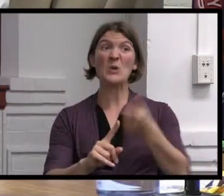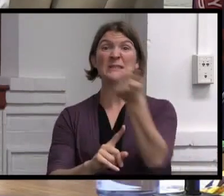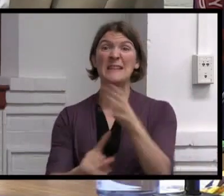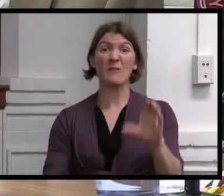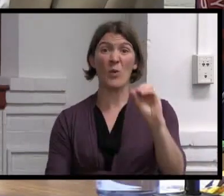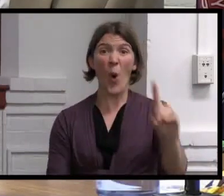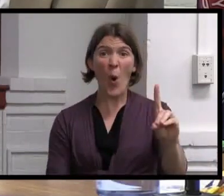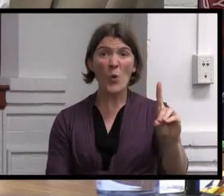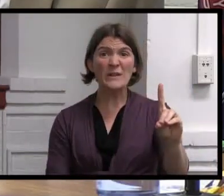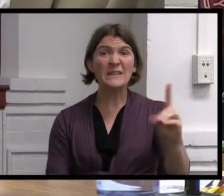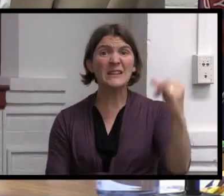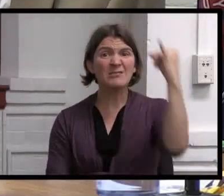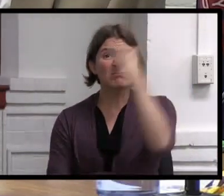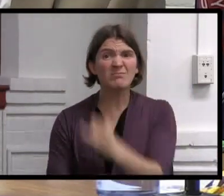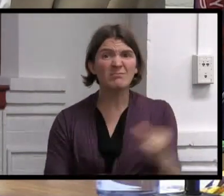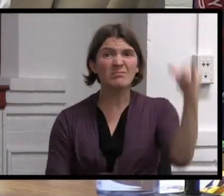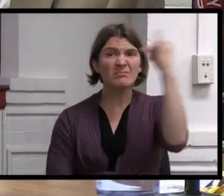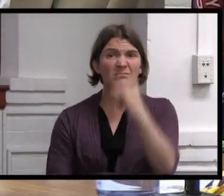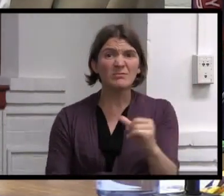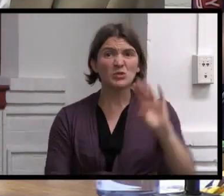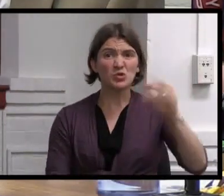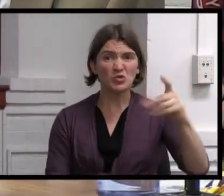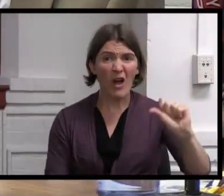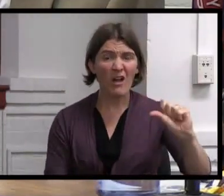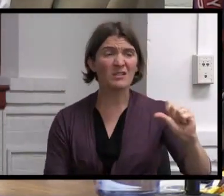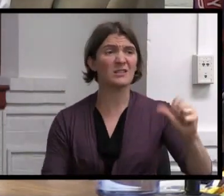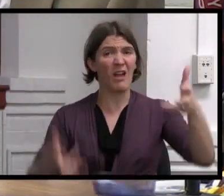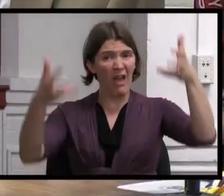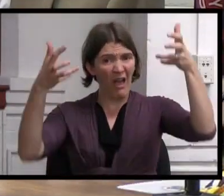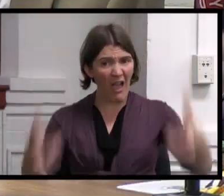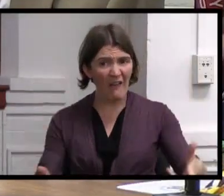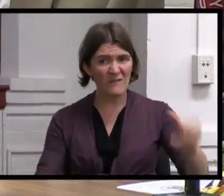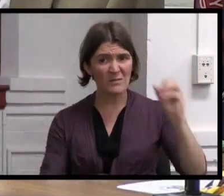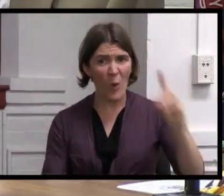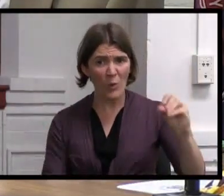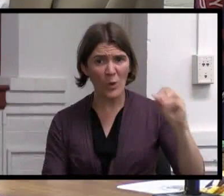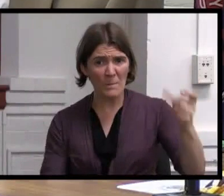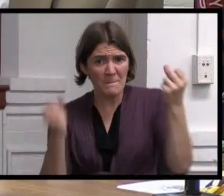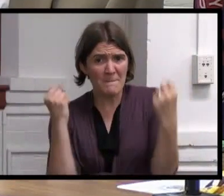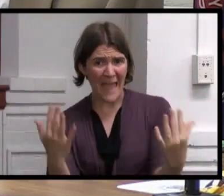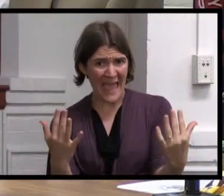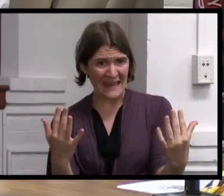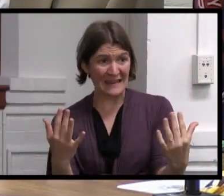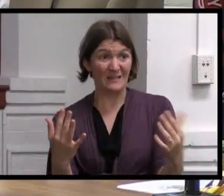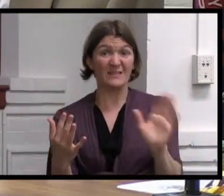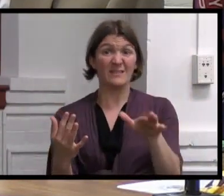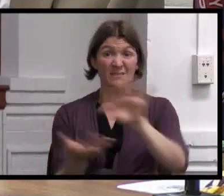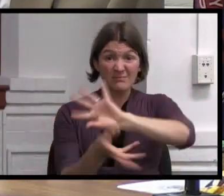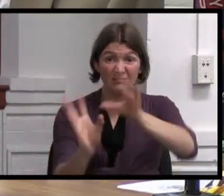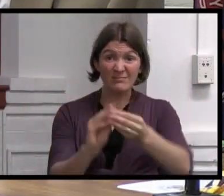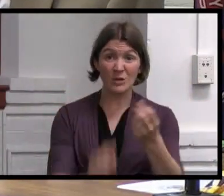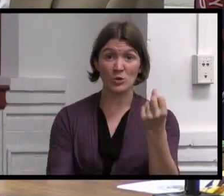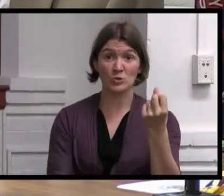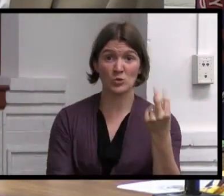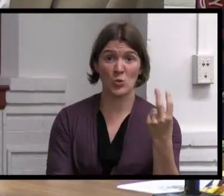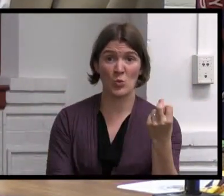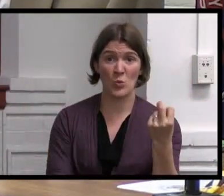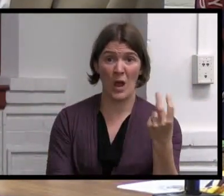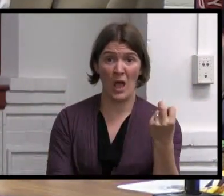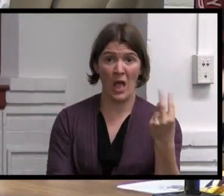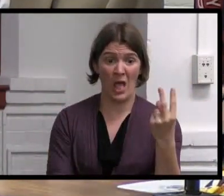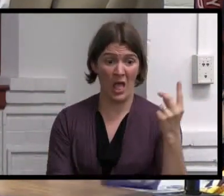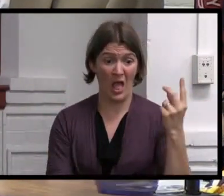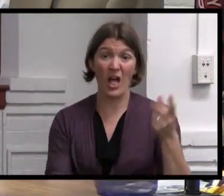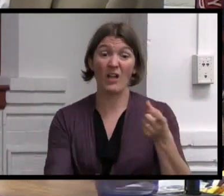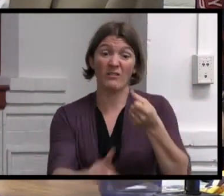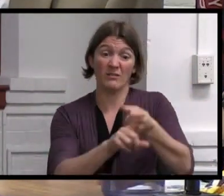we've had here in our community. As many people know, we've had a total of 12 over the